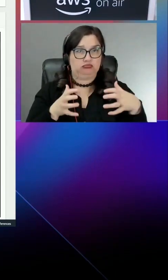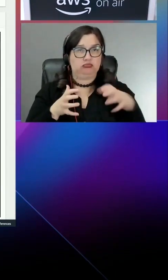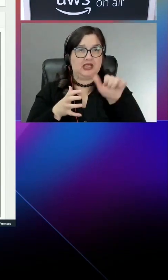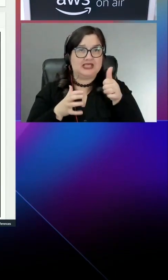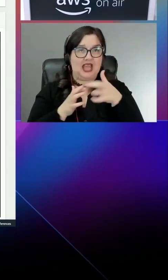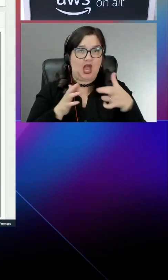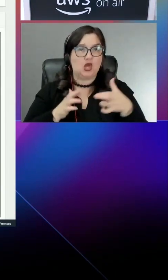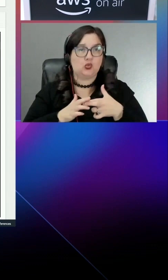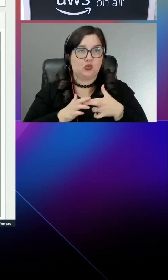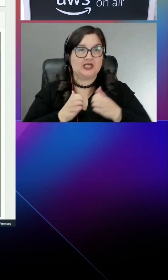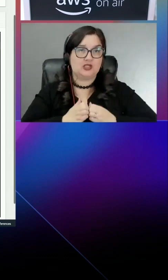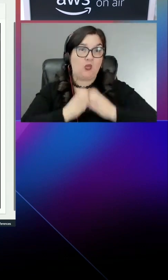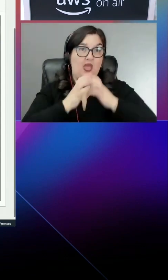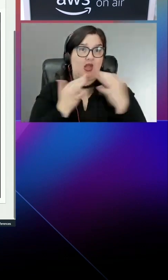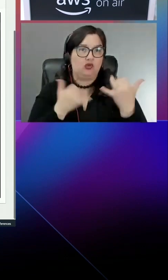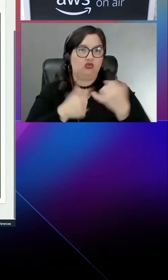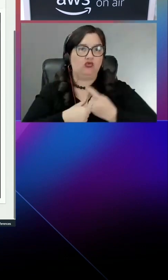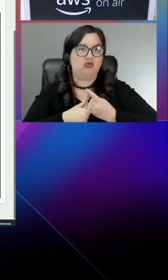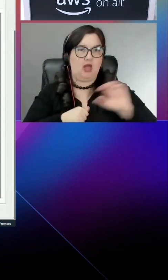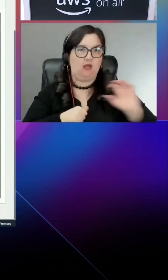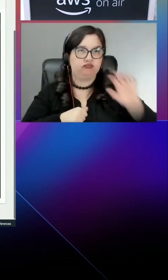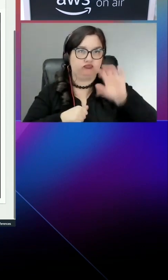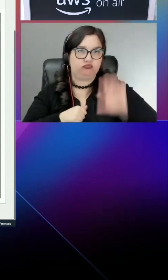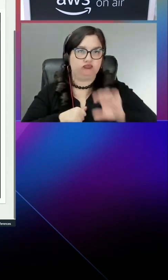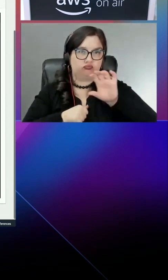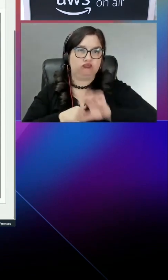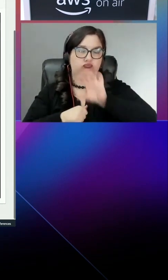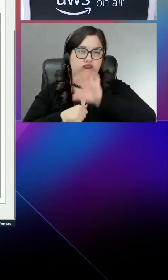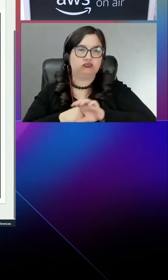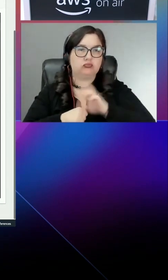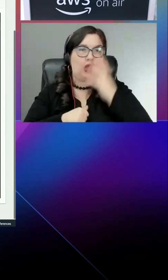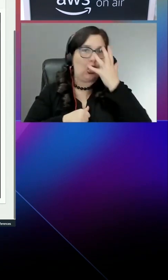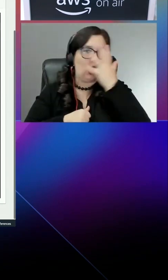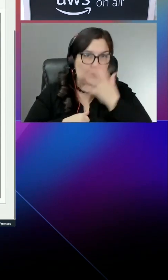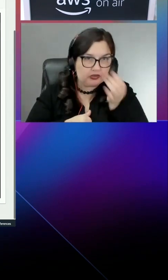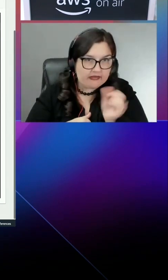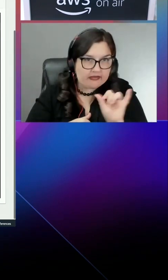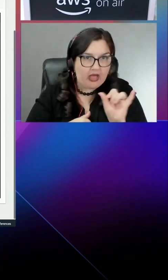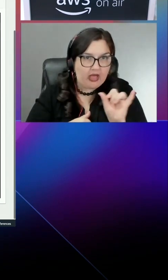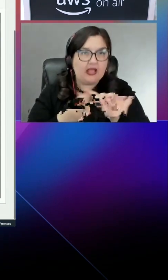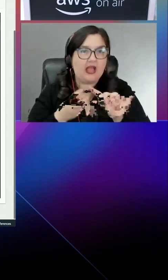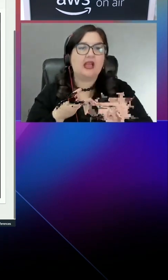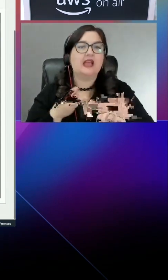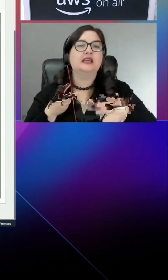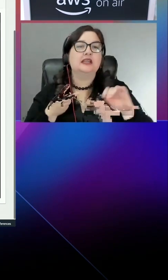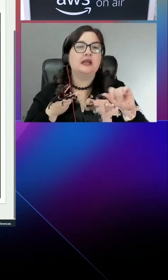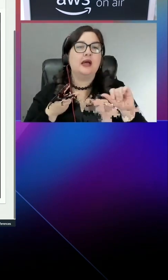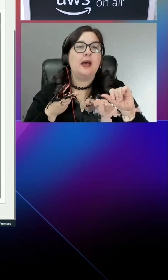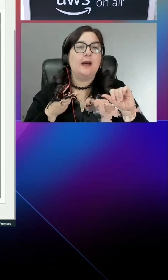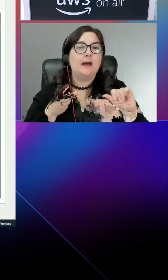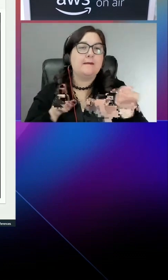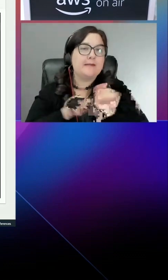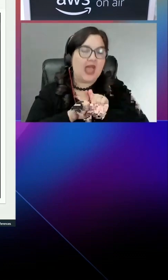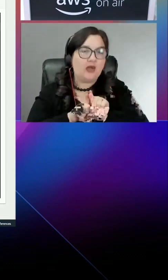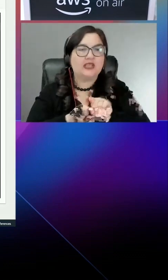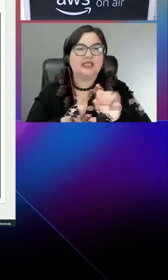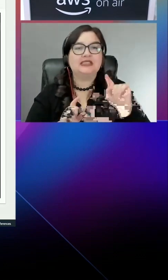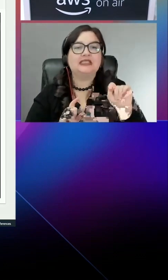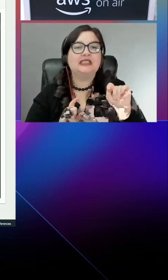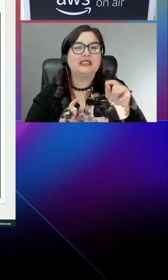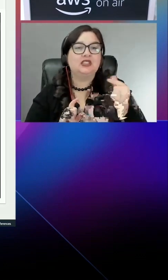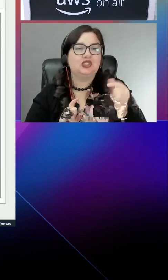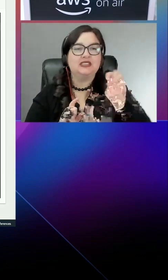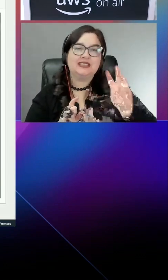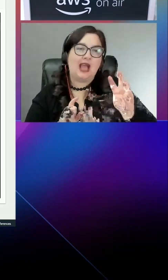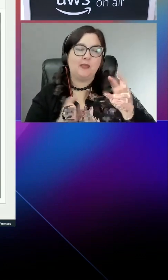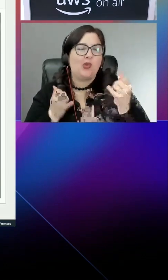today. And so we can see sort of what it looks like. You can also see here TGW peering's available. I don't have any TGWs in this network, it's just all Cloud WAN right now.